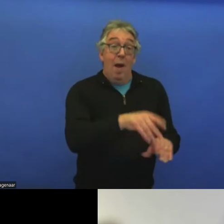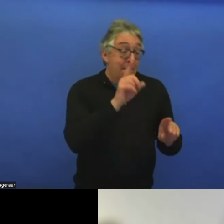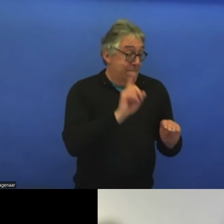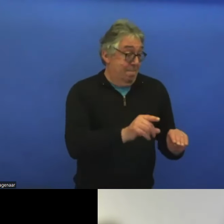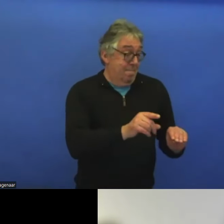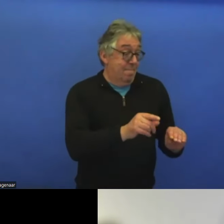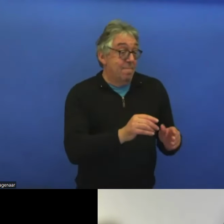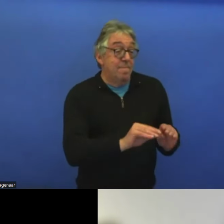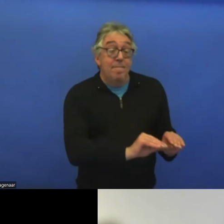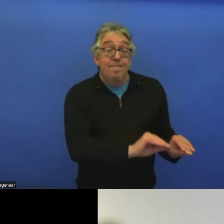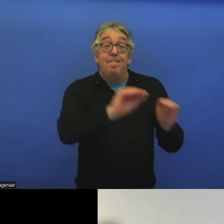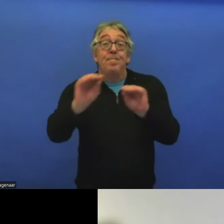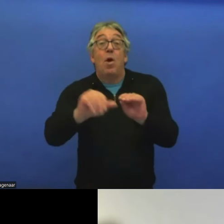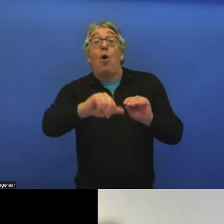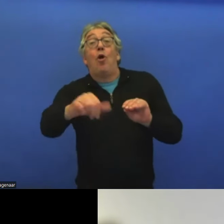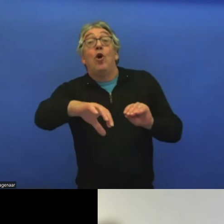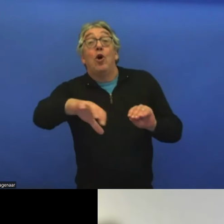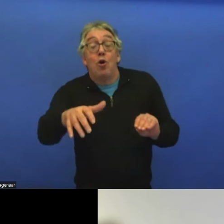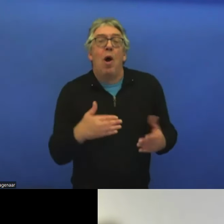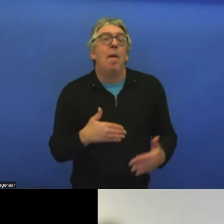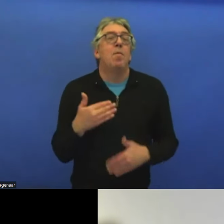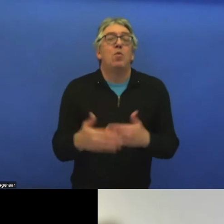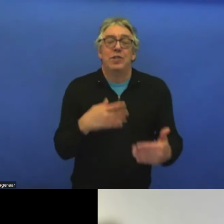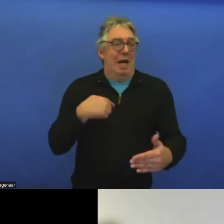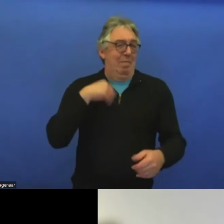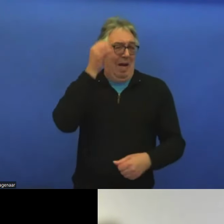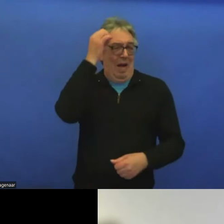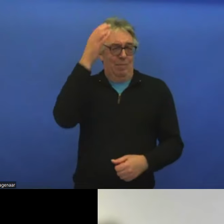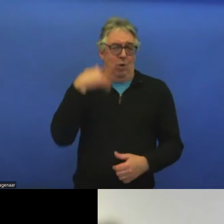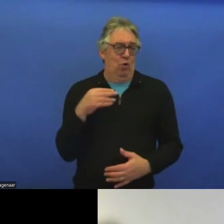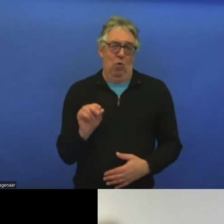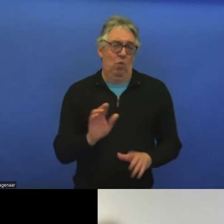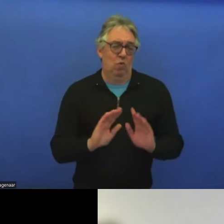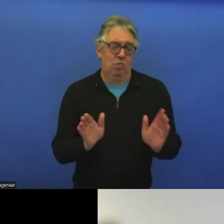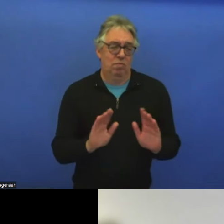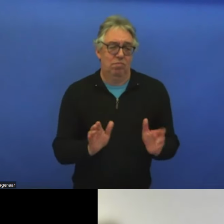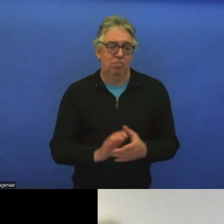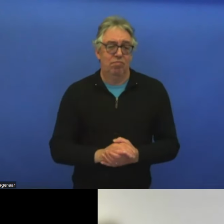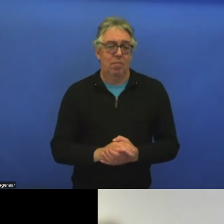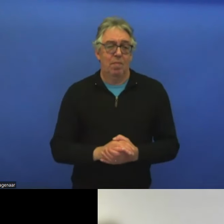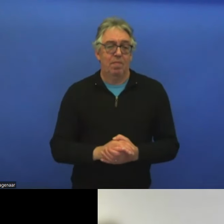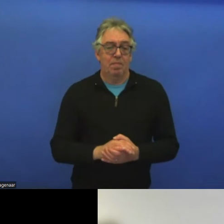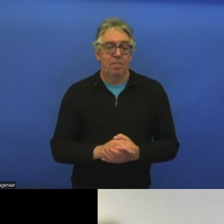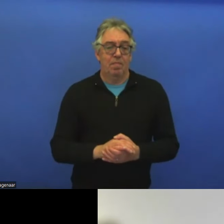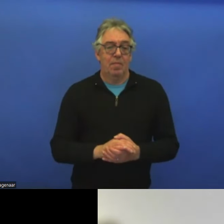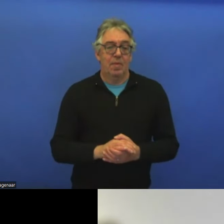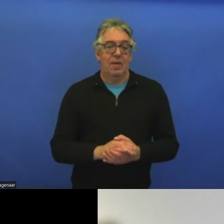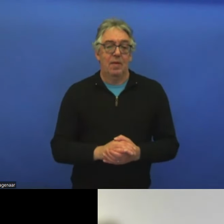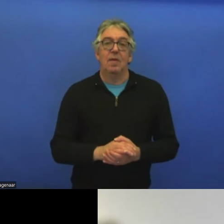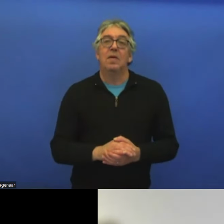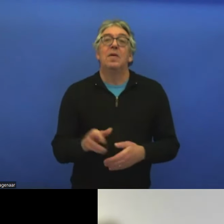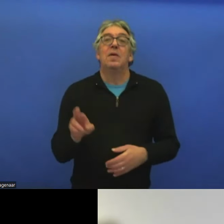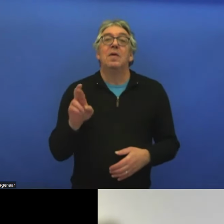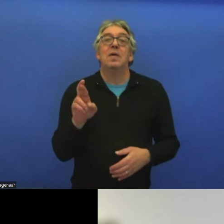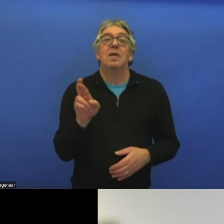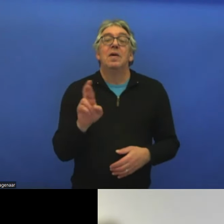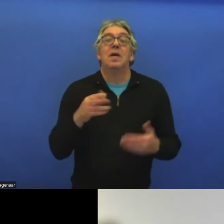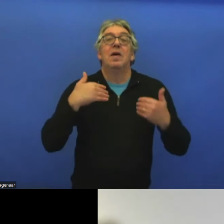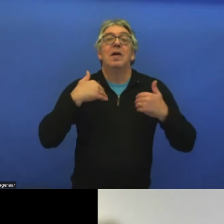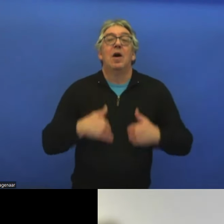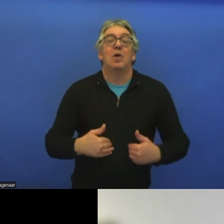chat, there is a handbook focusing on integration as well, but applying to